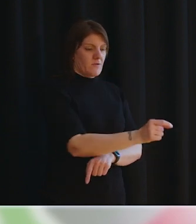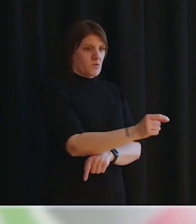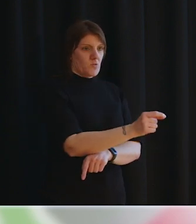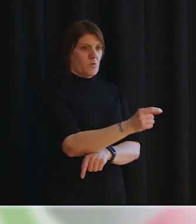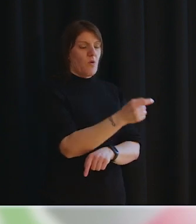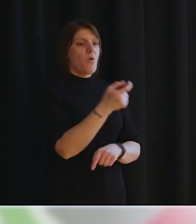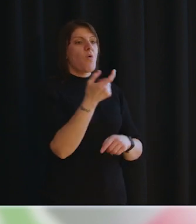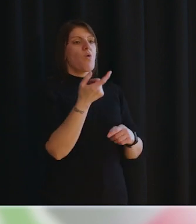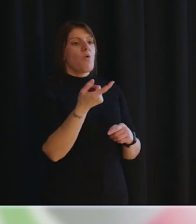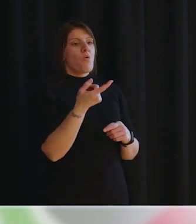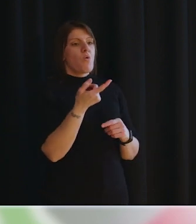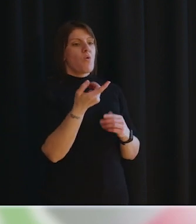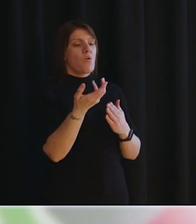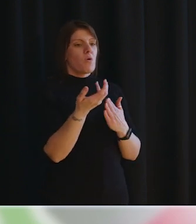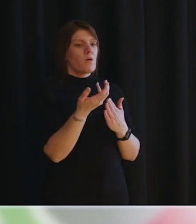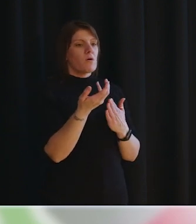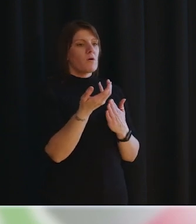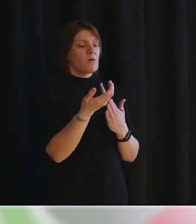collect